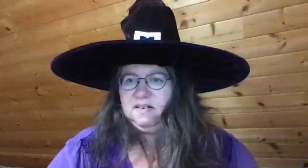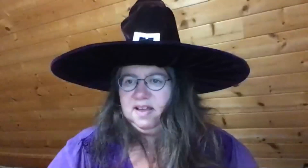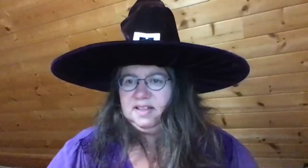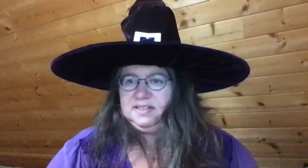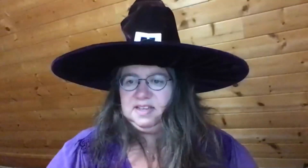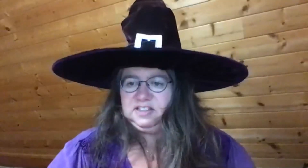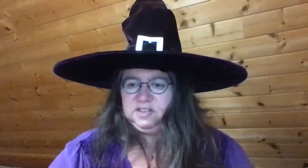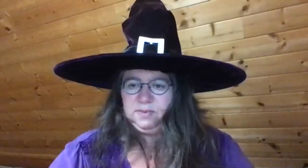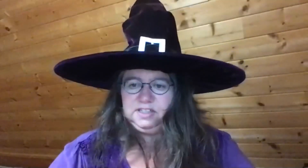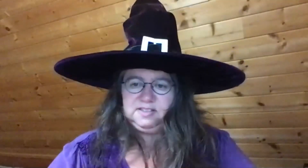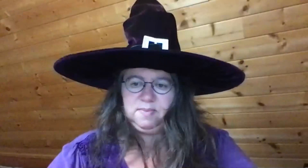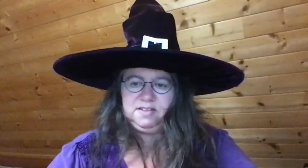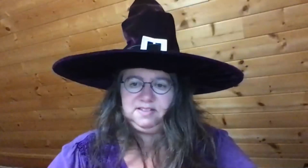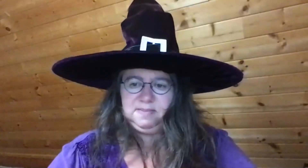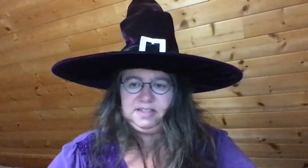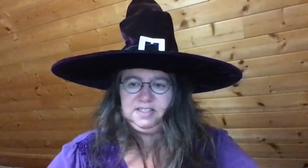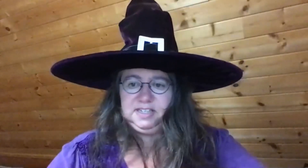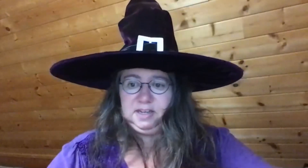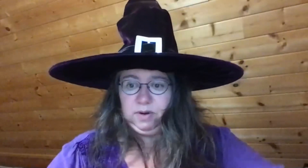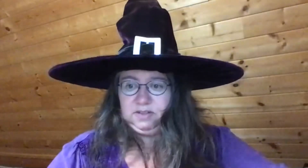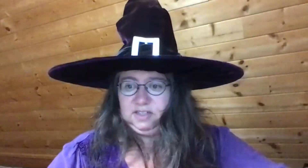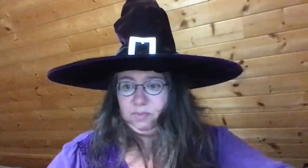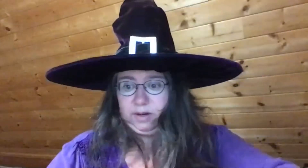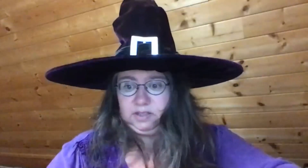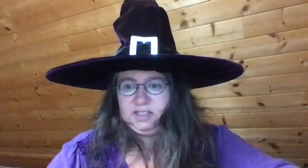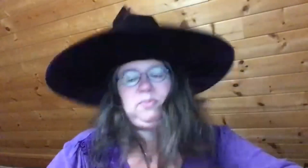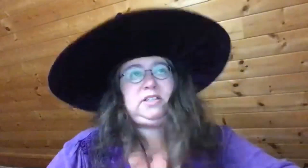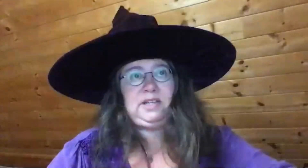Great. All right. Let's see. The Shift Witch, and someone also did mention Dia de